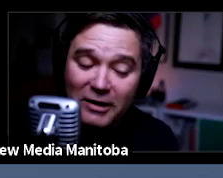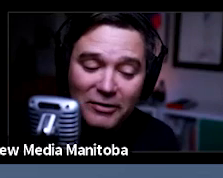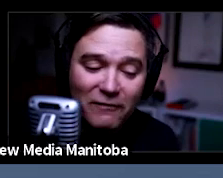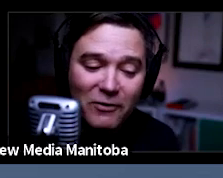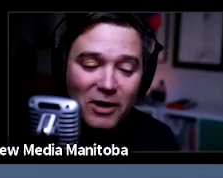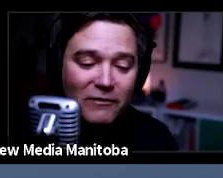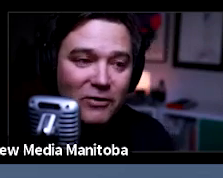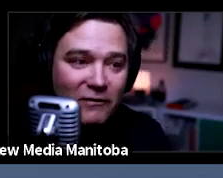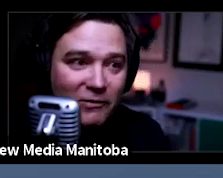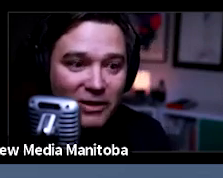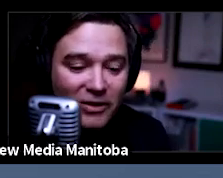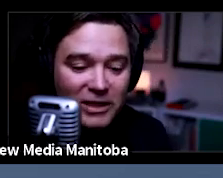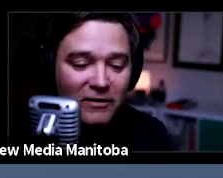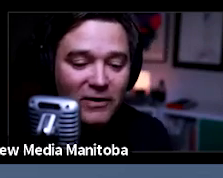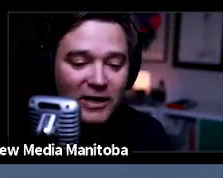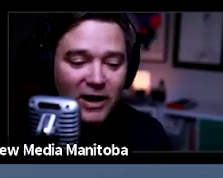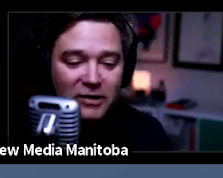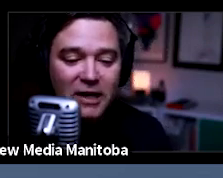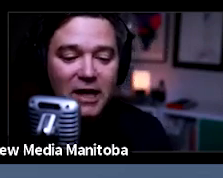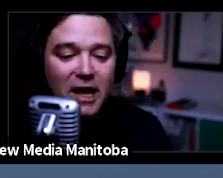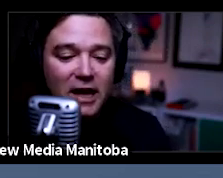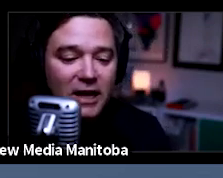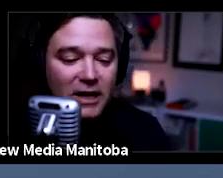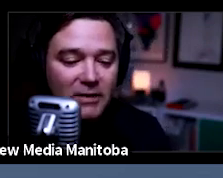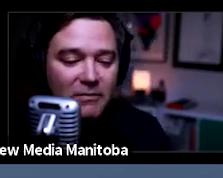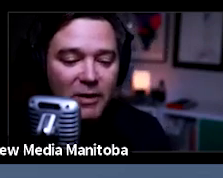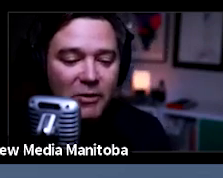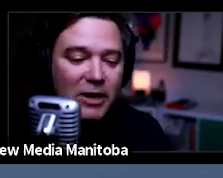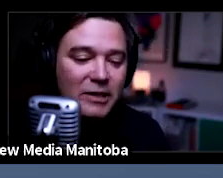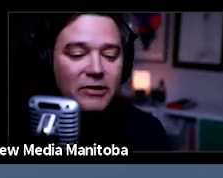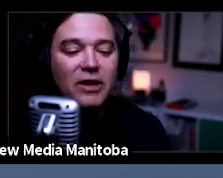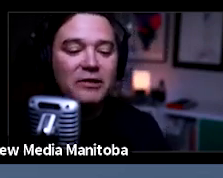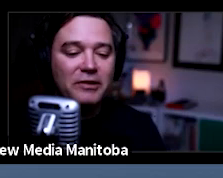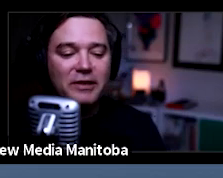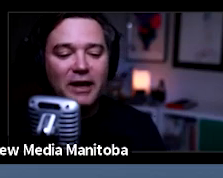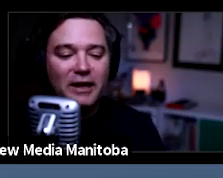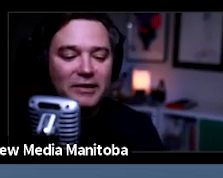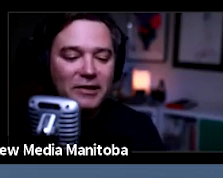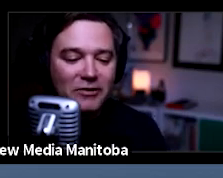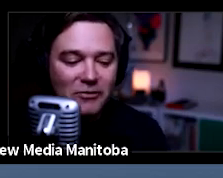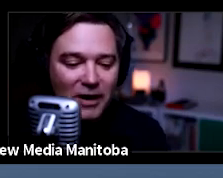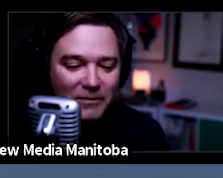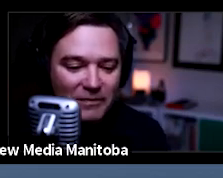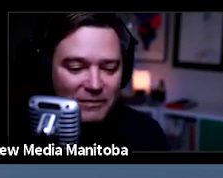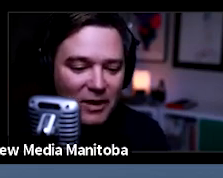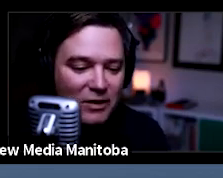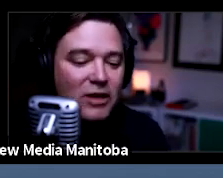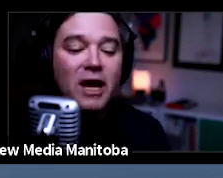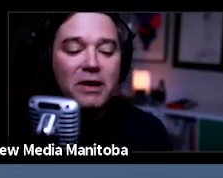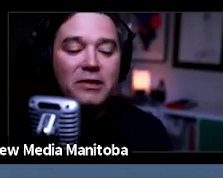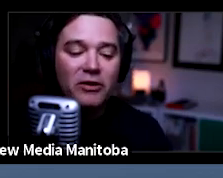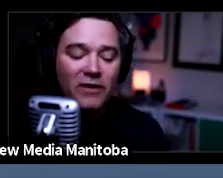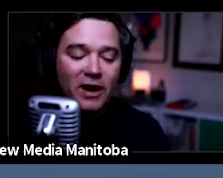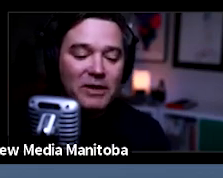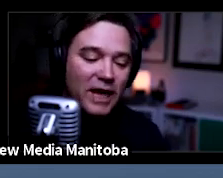can certainly if you want, if you don't have anyone that you're going to terrify in your house. But we want to see those tonsils. So you can decide